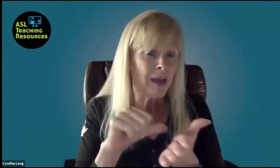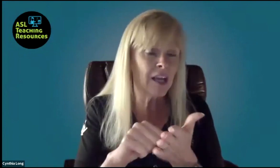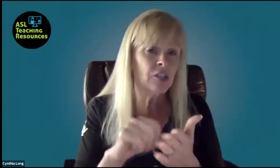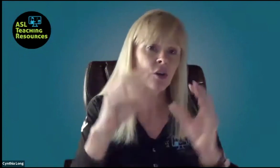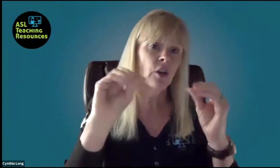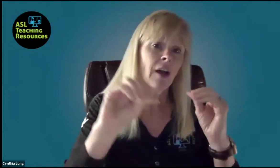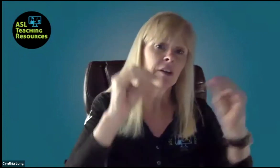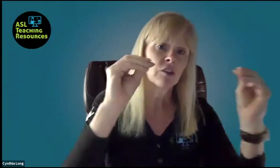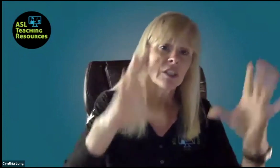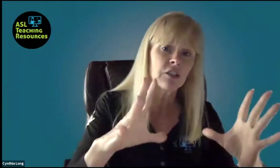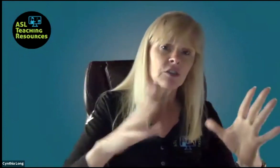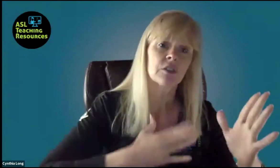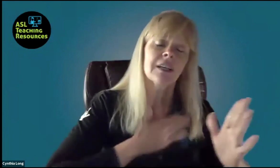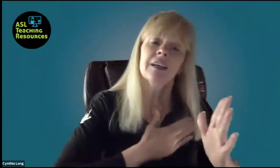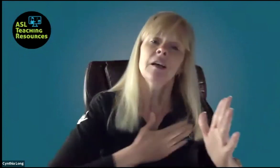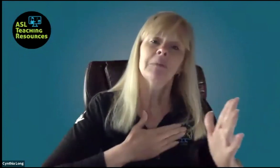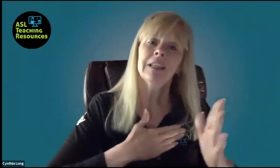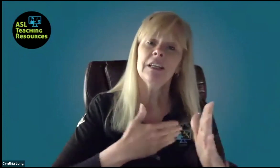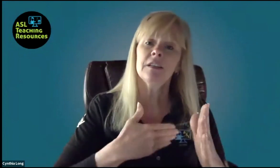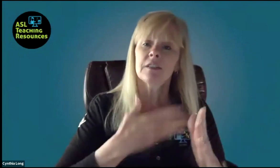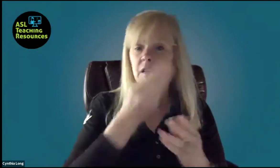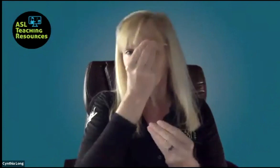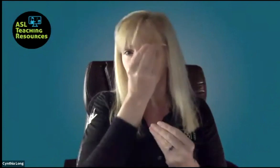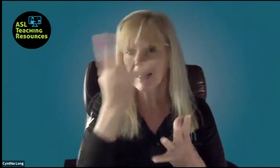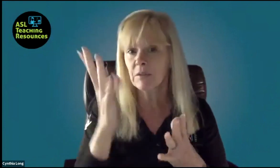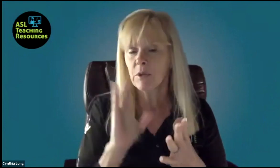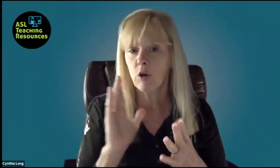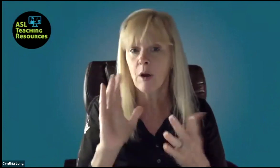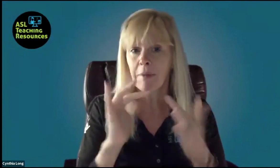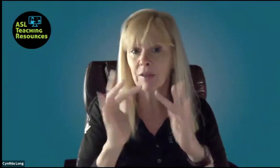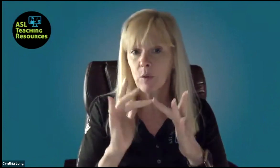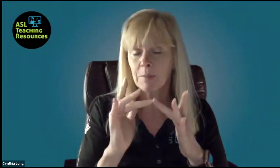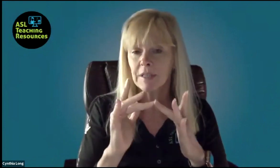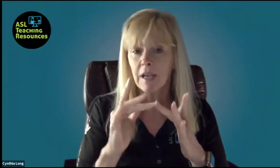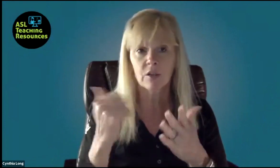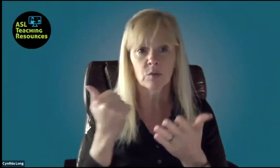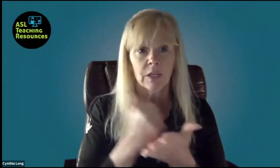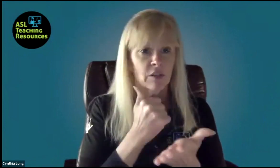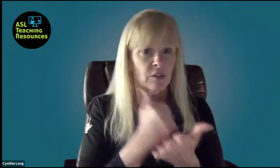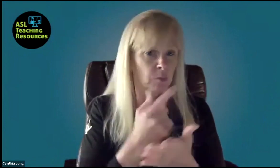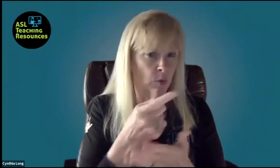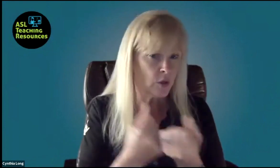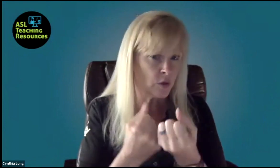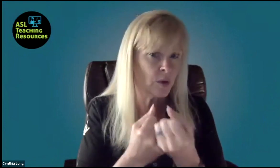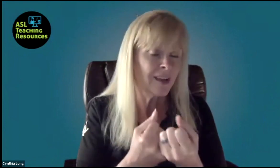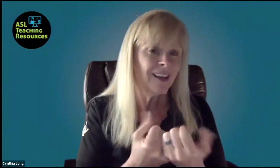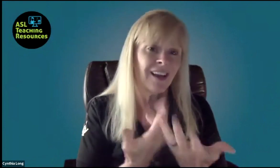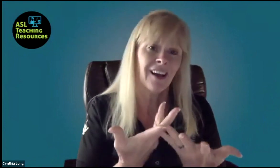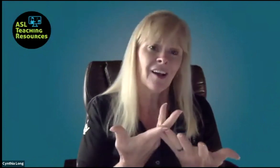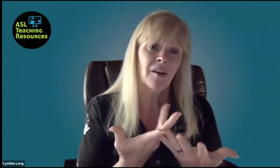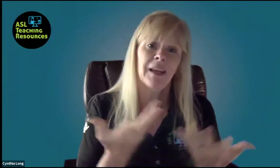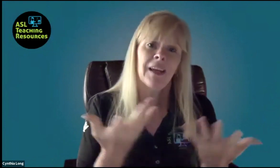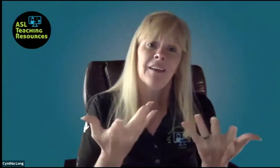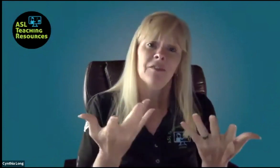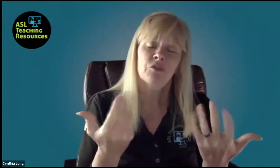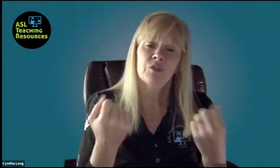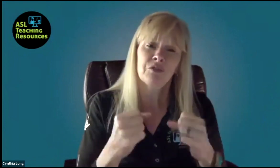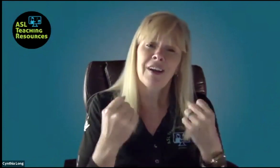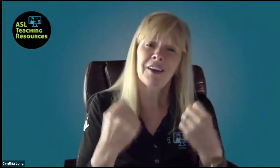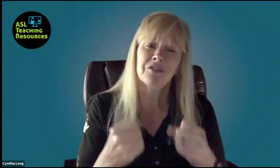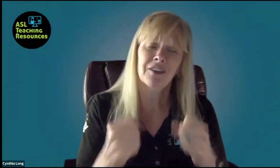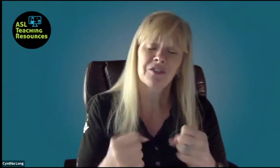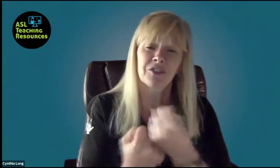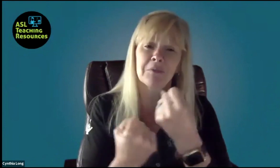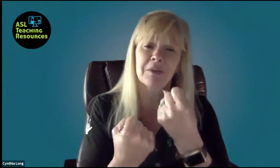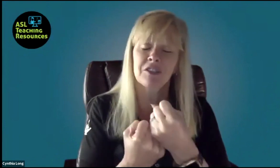Facebook page or you have other teachers, please let them know about the website because we're here to support you. And we're